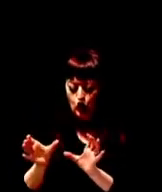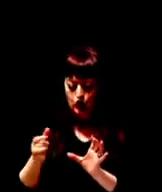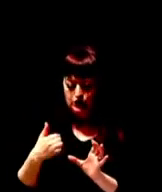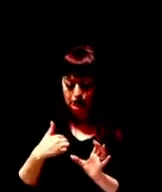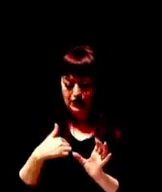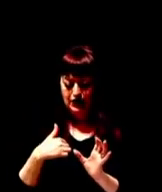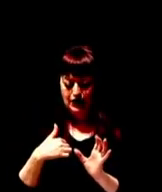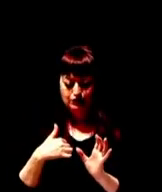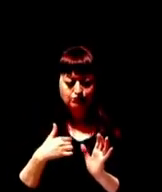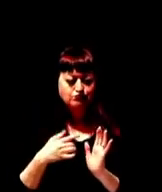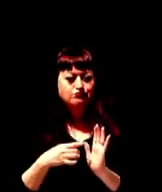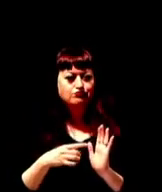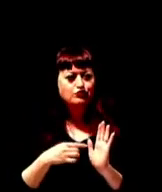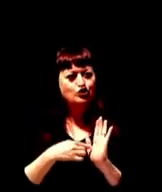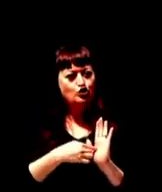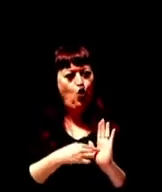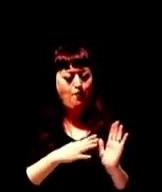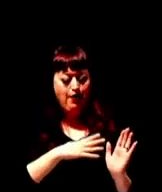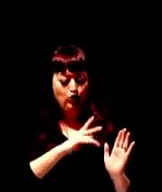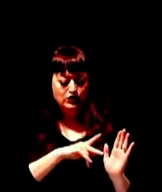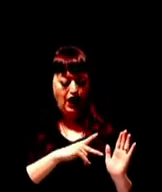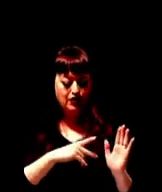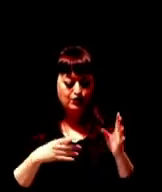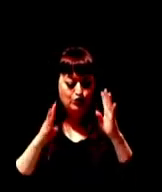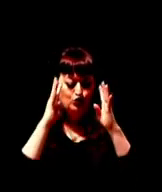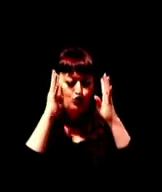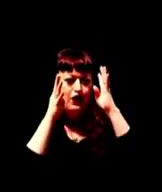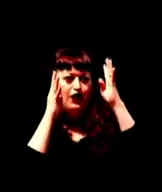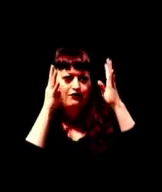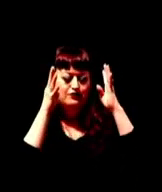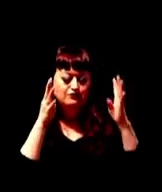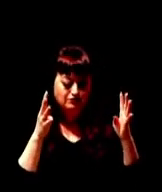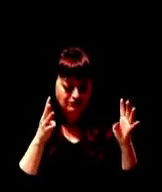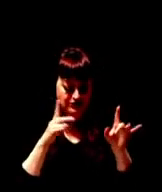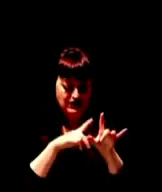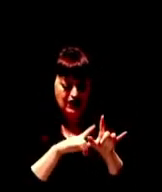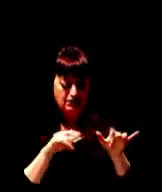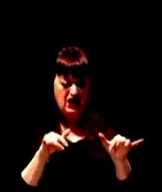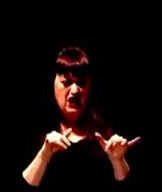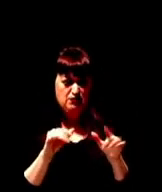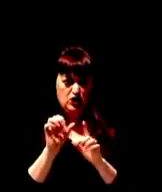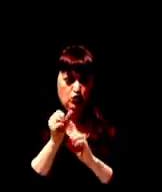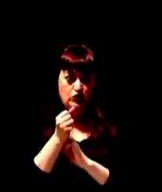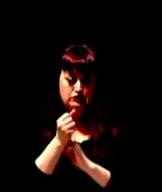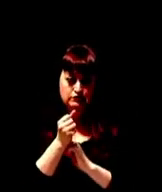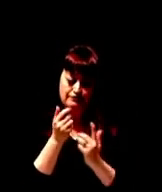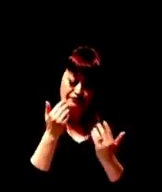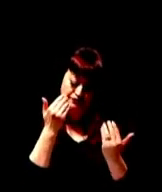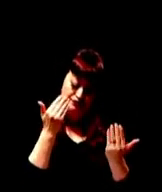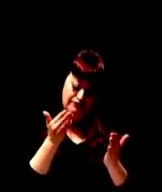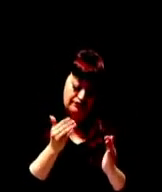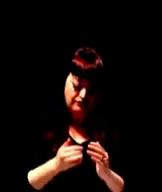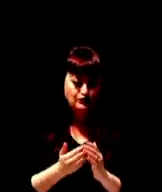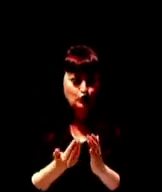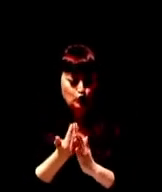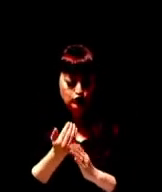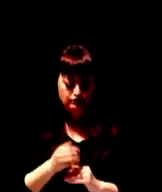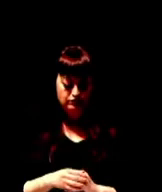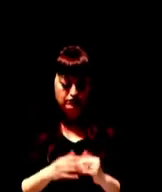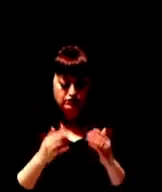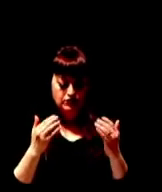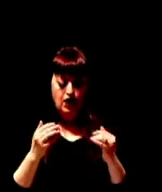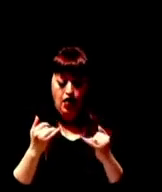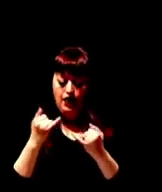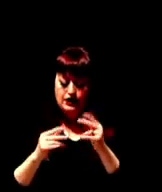use my personality and creativity in a situation that was difficult and uncertain. The last person was